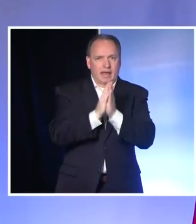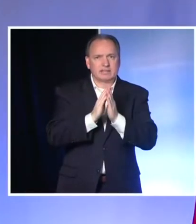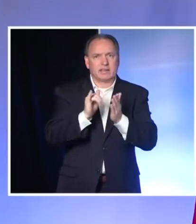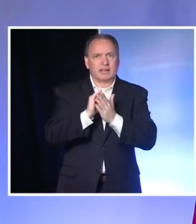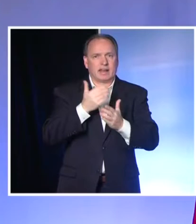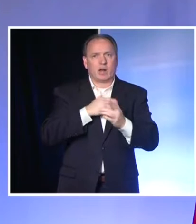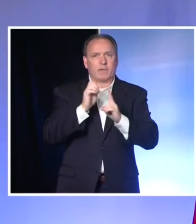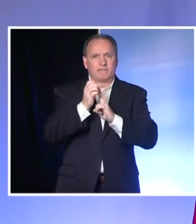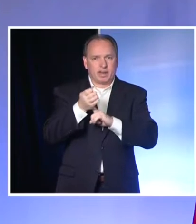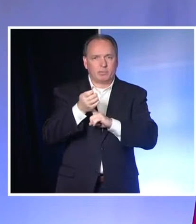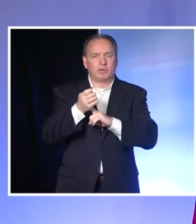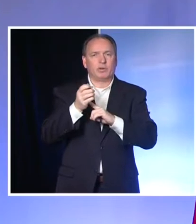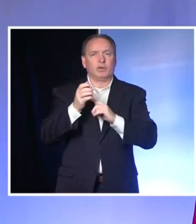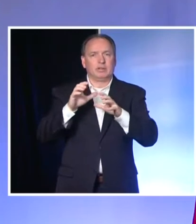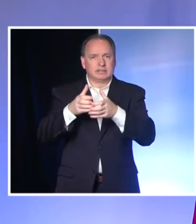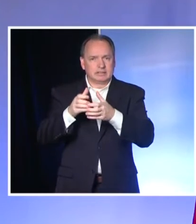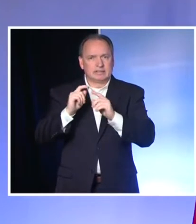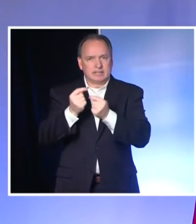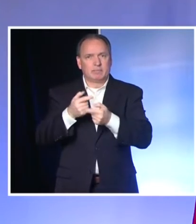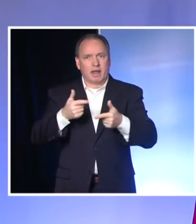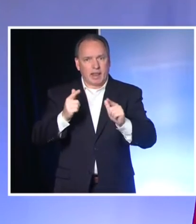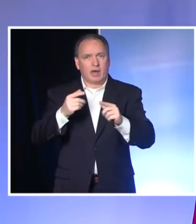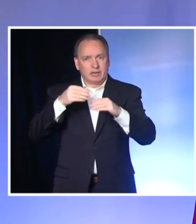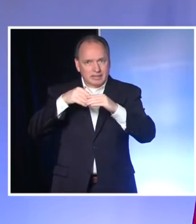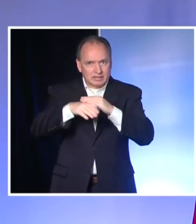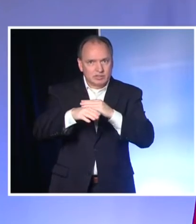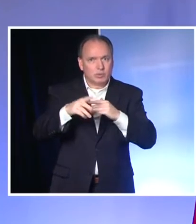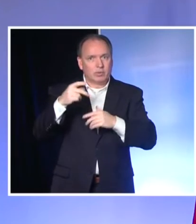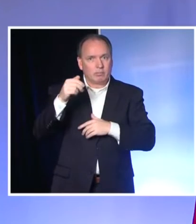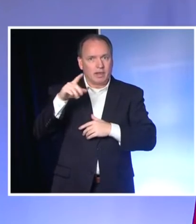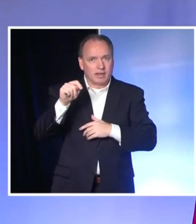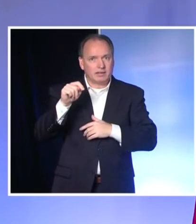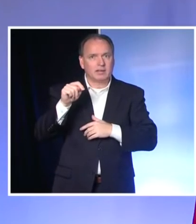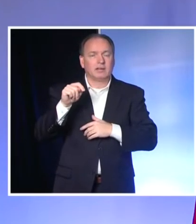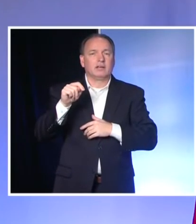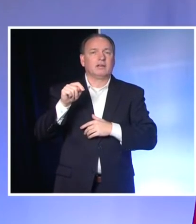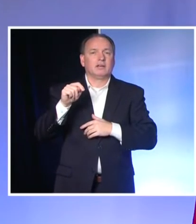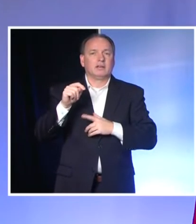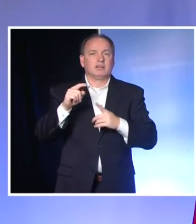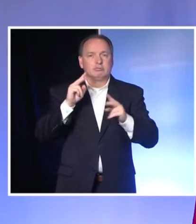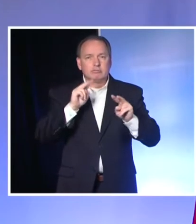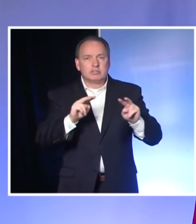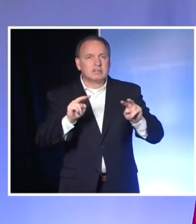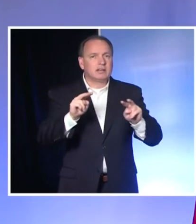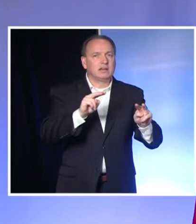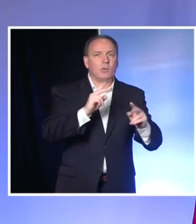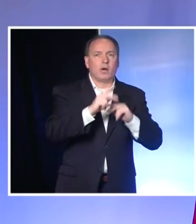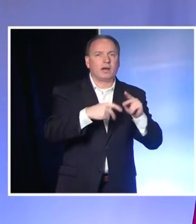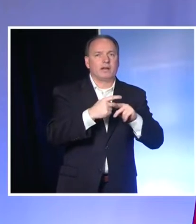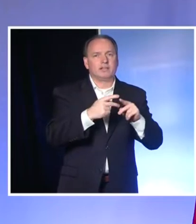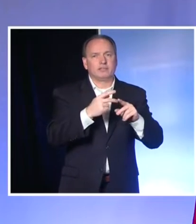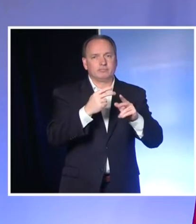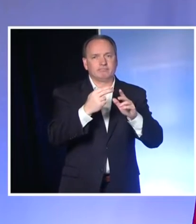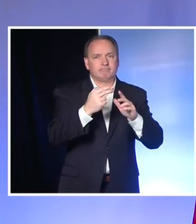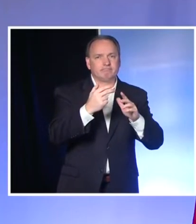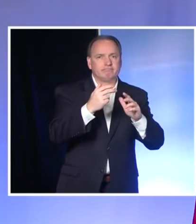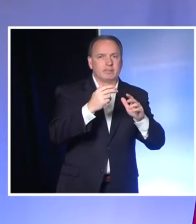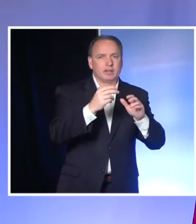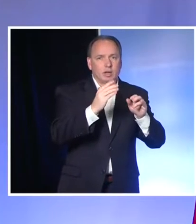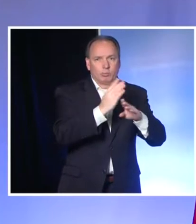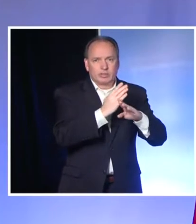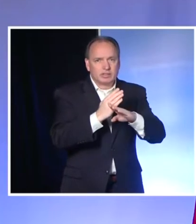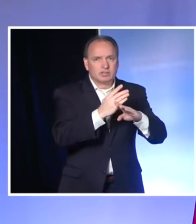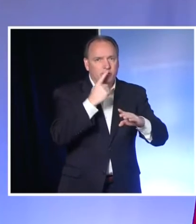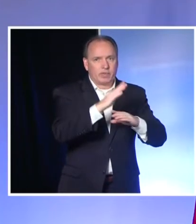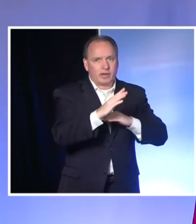our environmental enforcement staff be allowed into the plant to see what kind of measure they had put in place for the safety